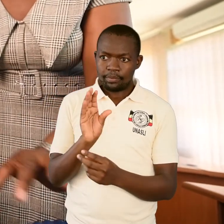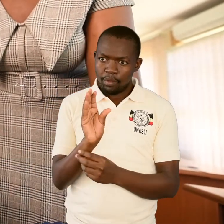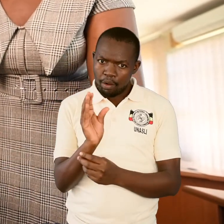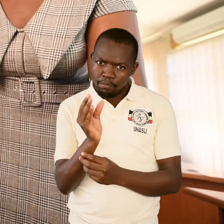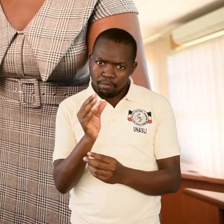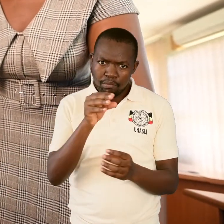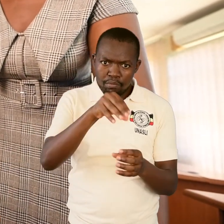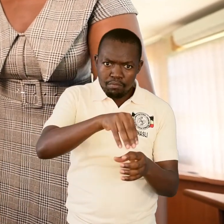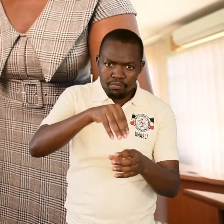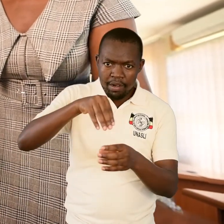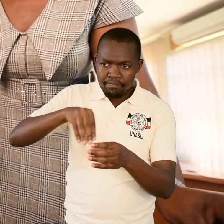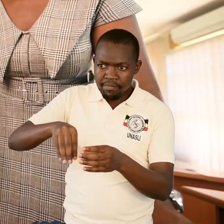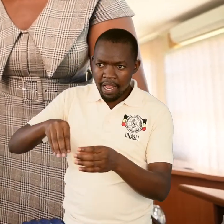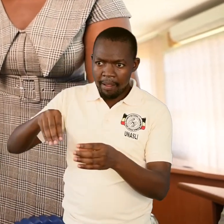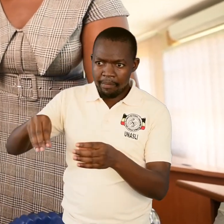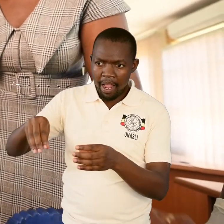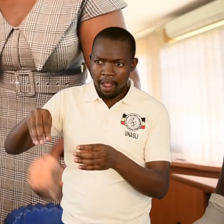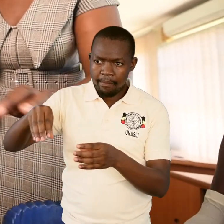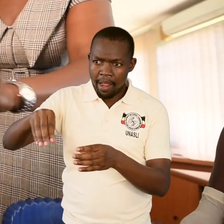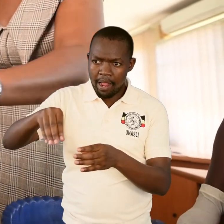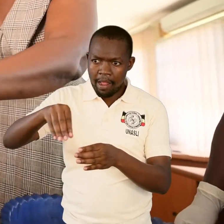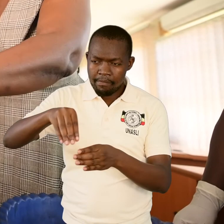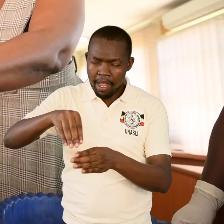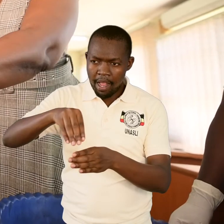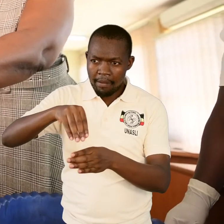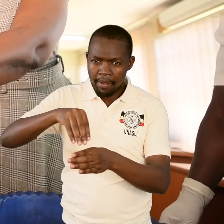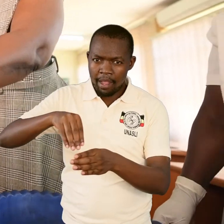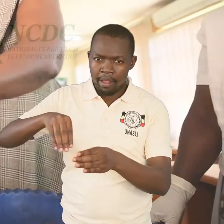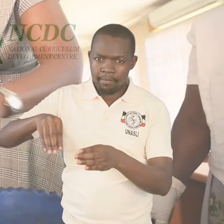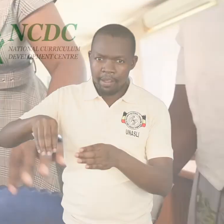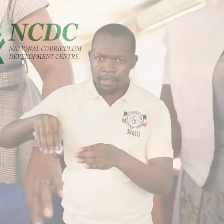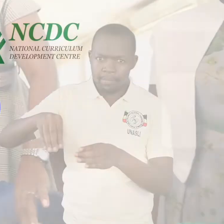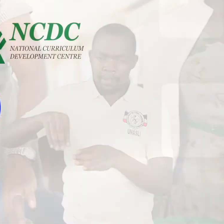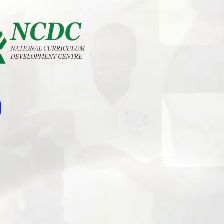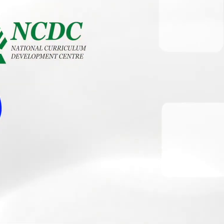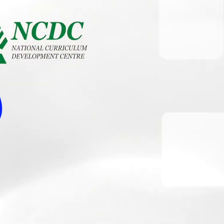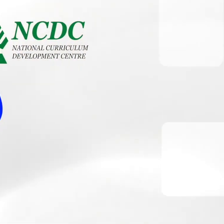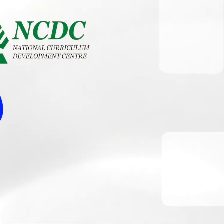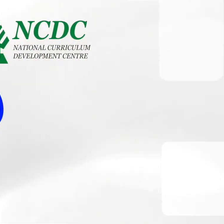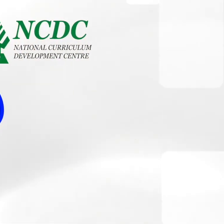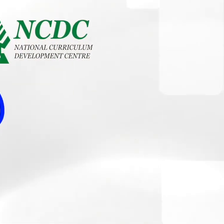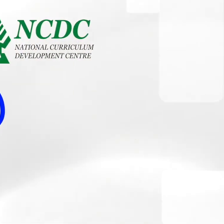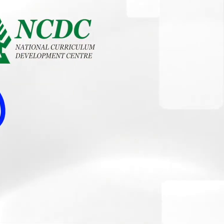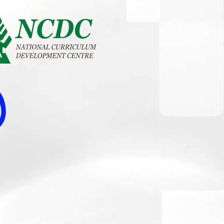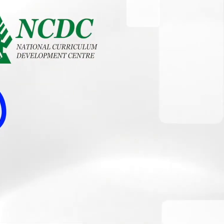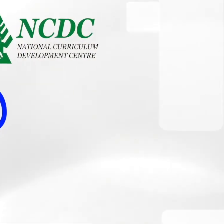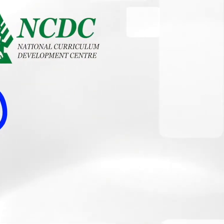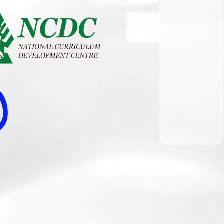Start putting the briquettes one by one.